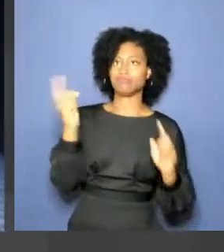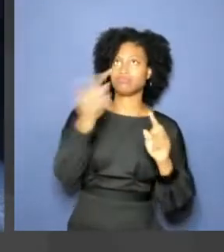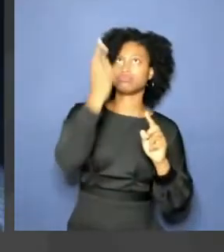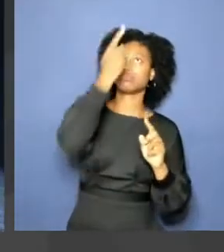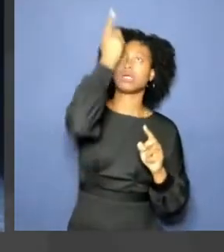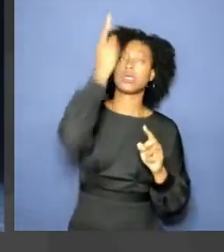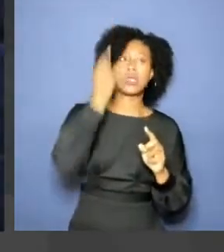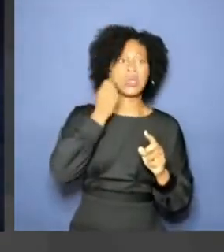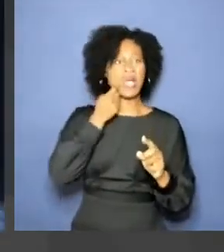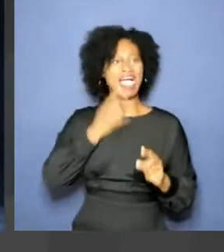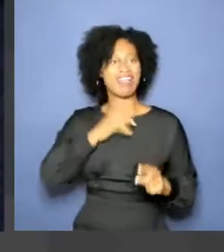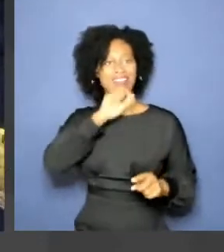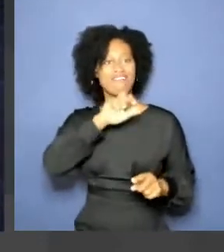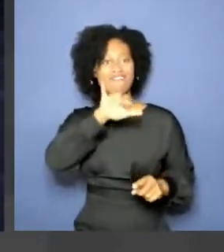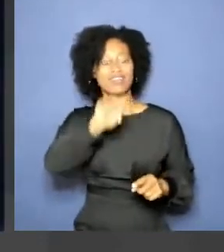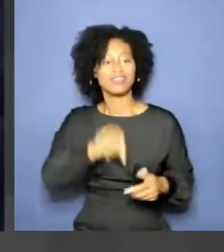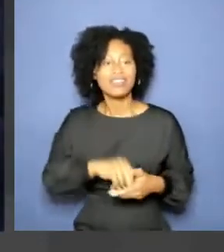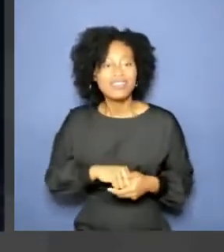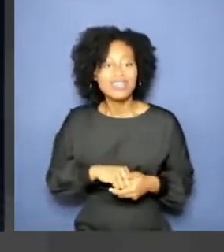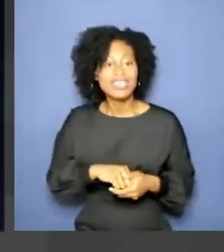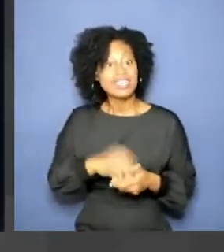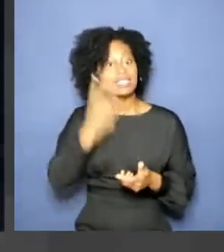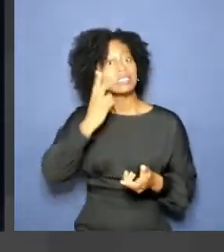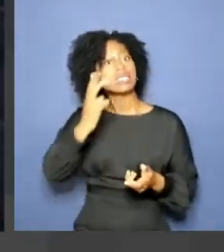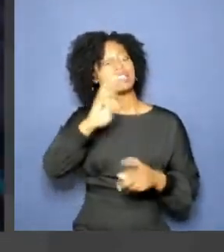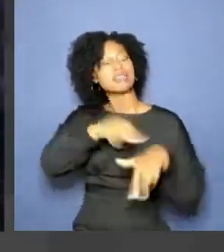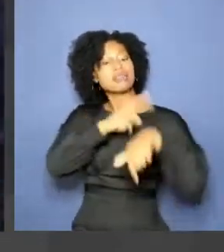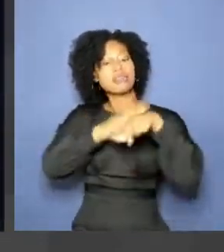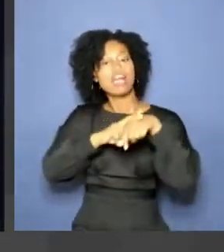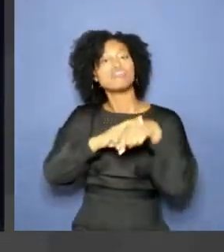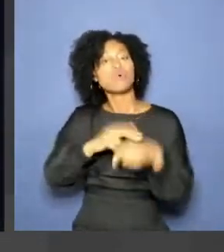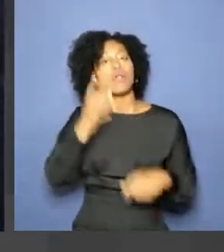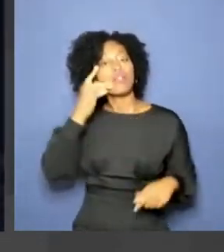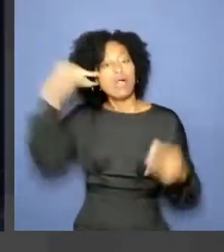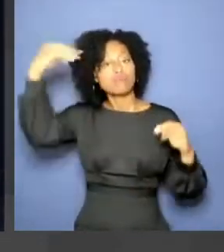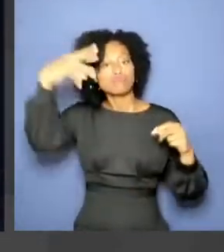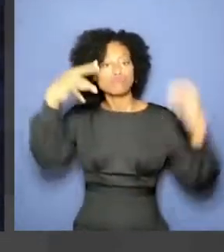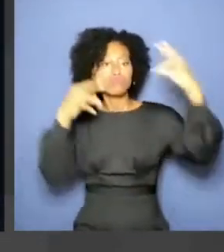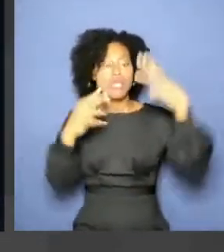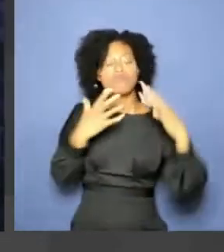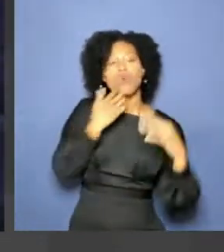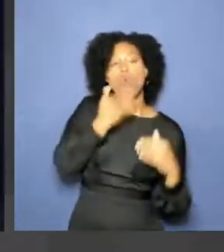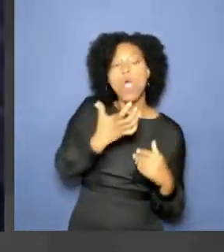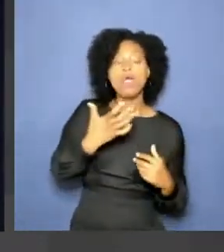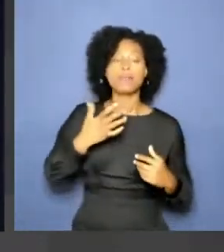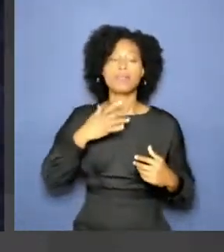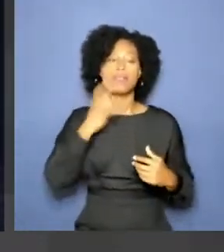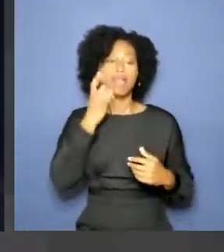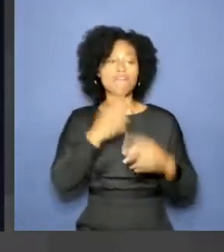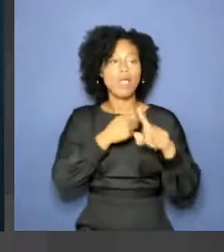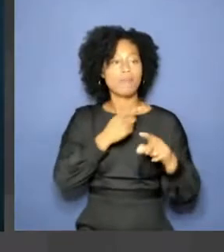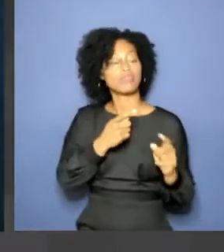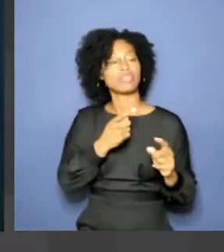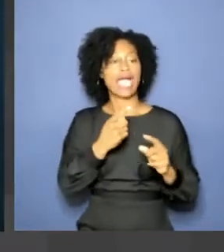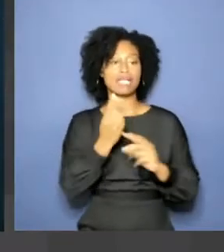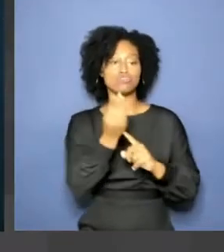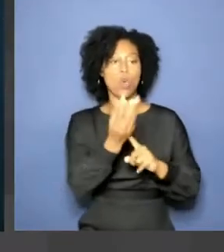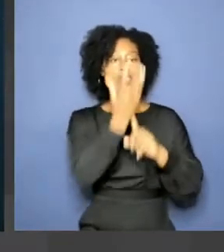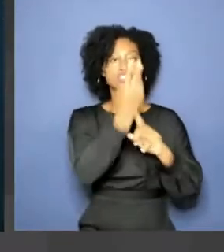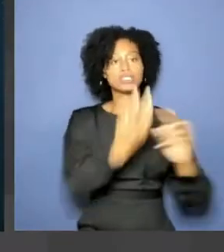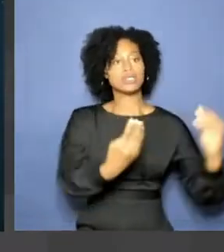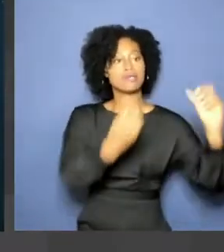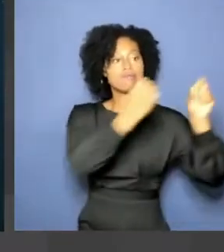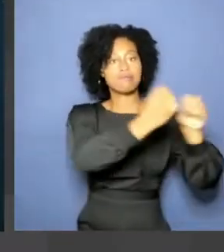it. See, the natural lighting mixed with the warm light of the torches. I just love the atmosphere it makes.